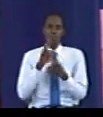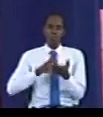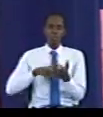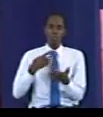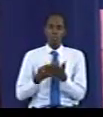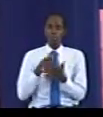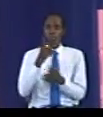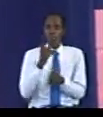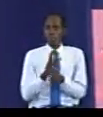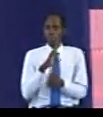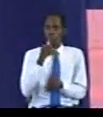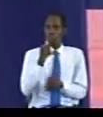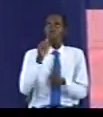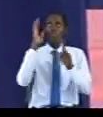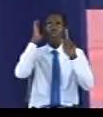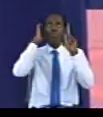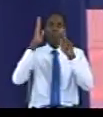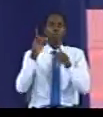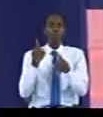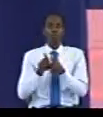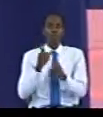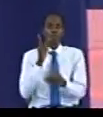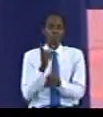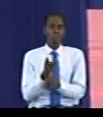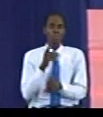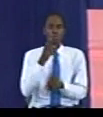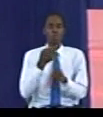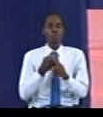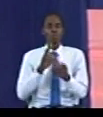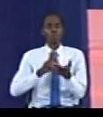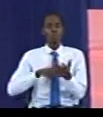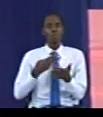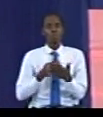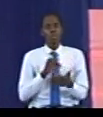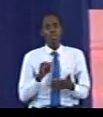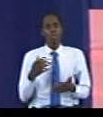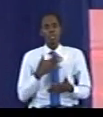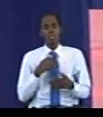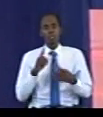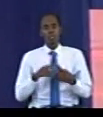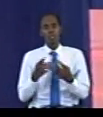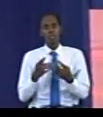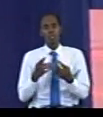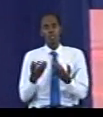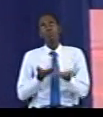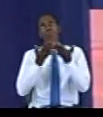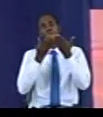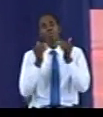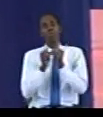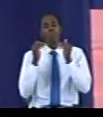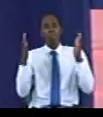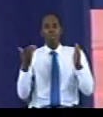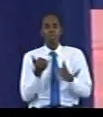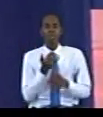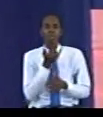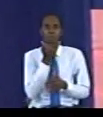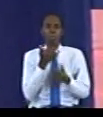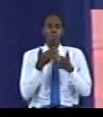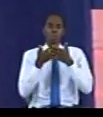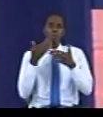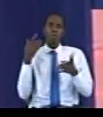keep you. Unto him that's able to keep you from falling, and to present you faultless, before